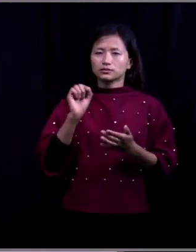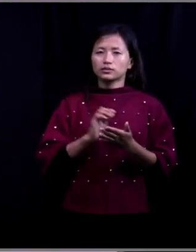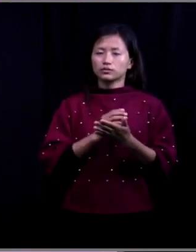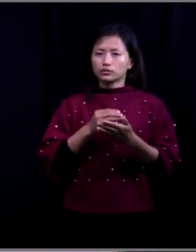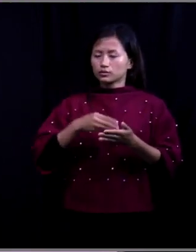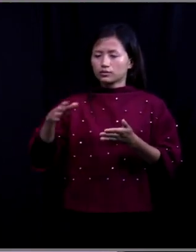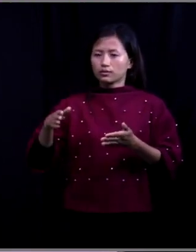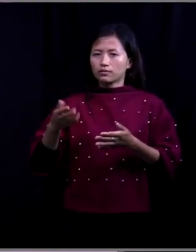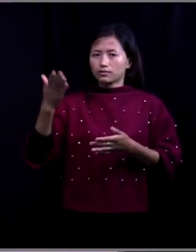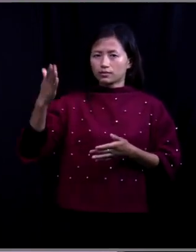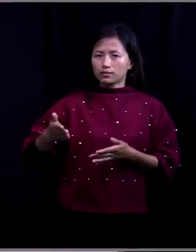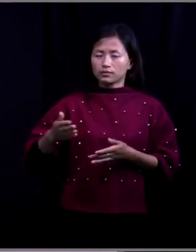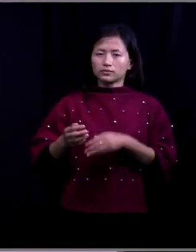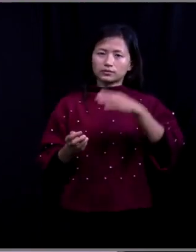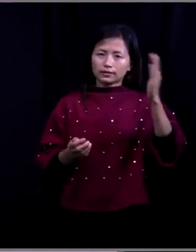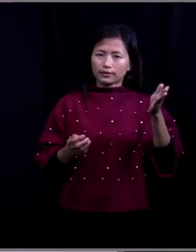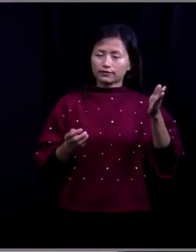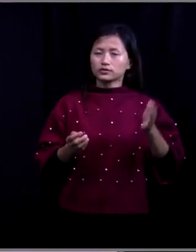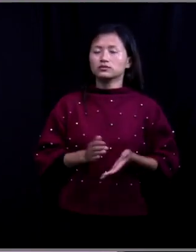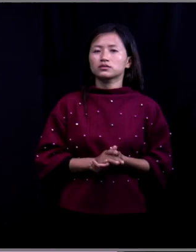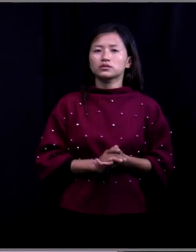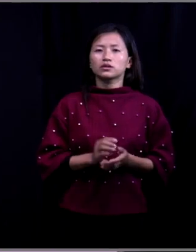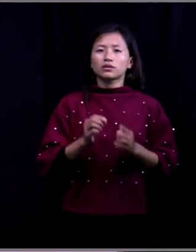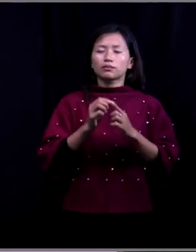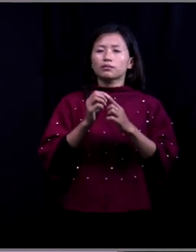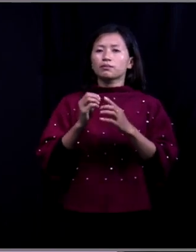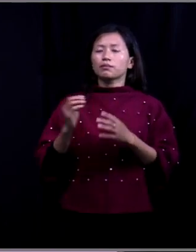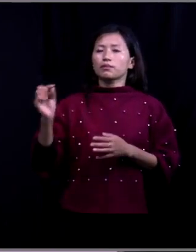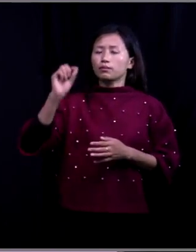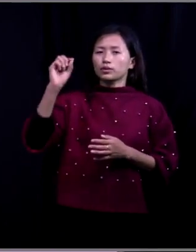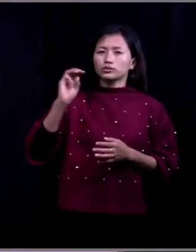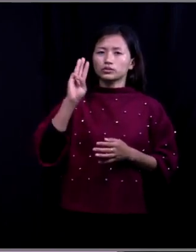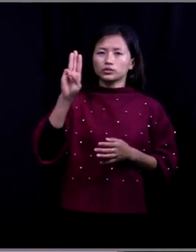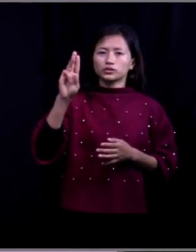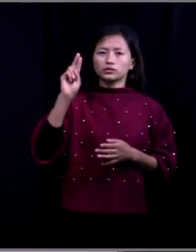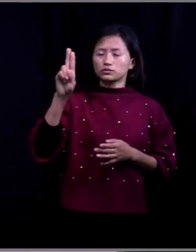to the left, so this becomes power 25.